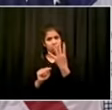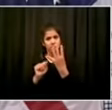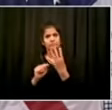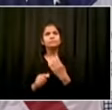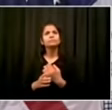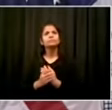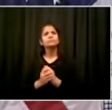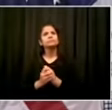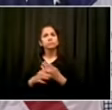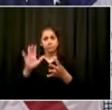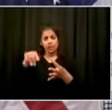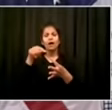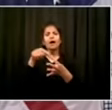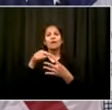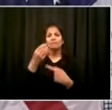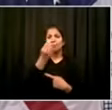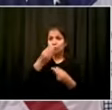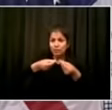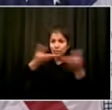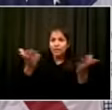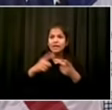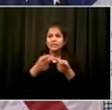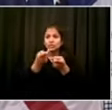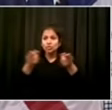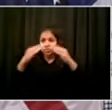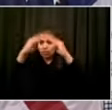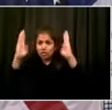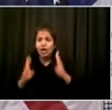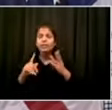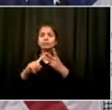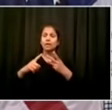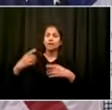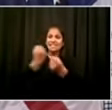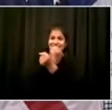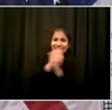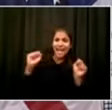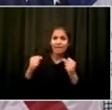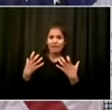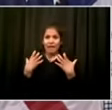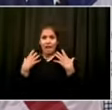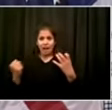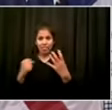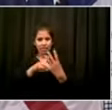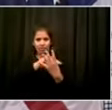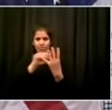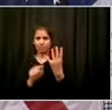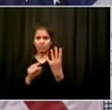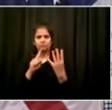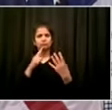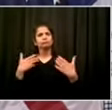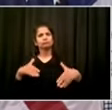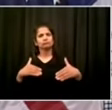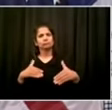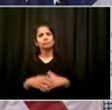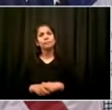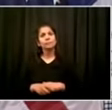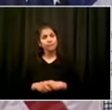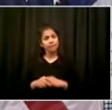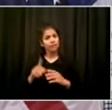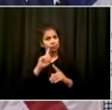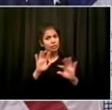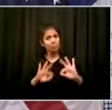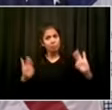protest and hearing the voices of our community calling for change. But the 4 things I was focused